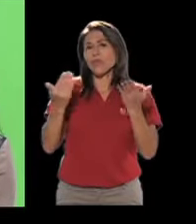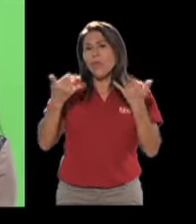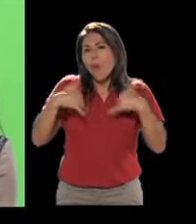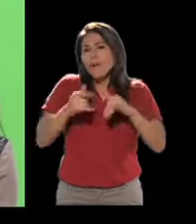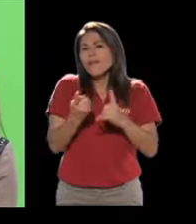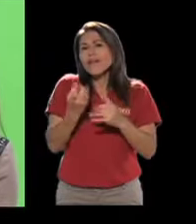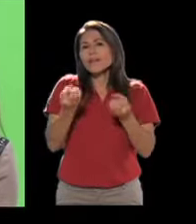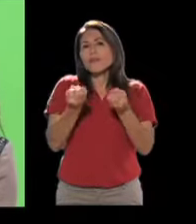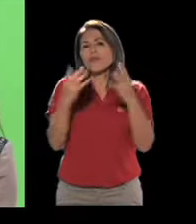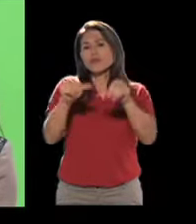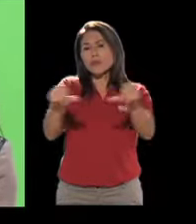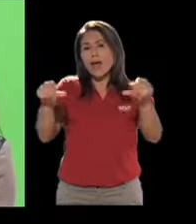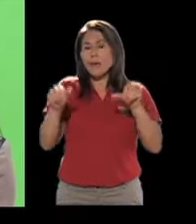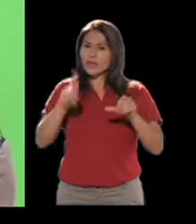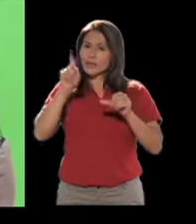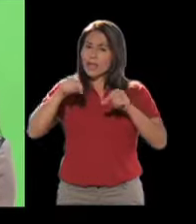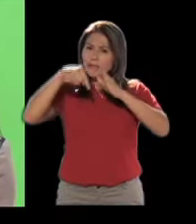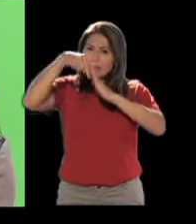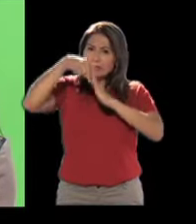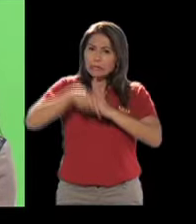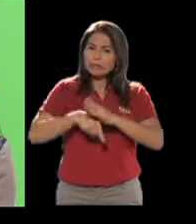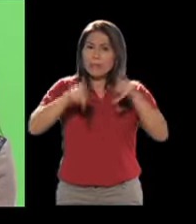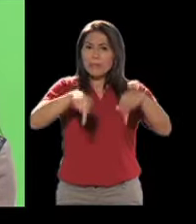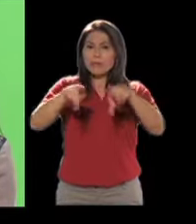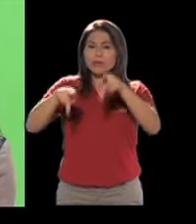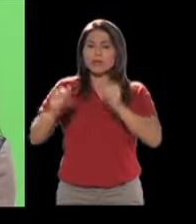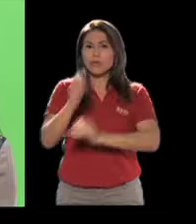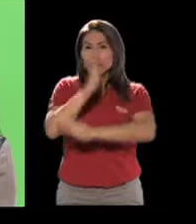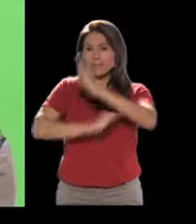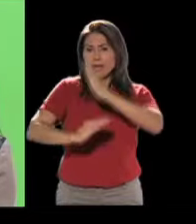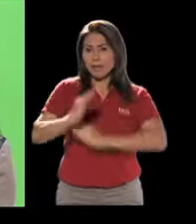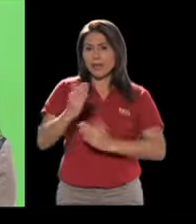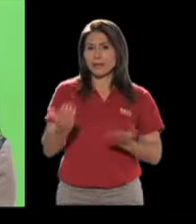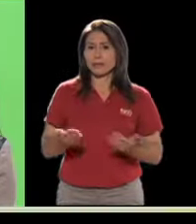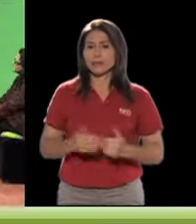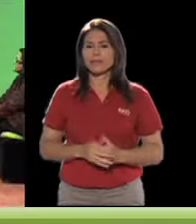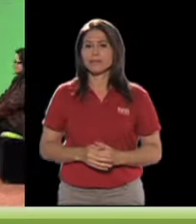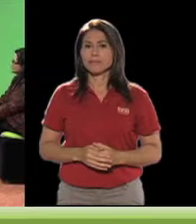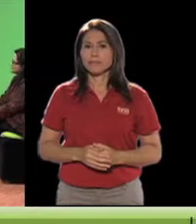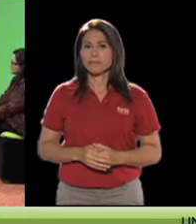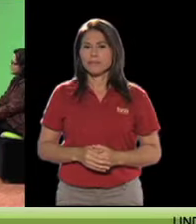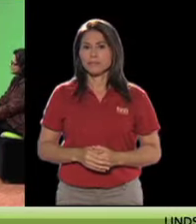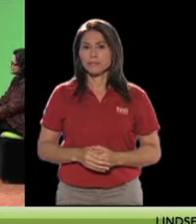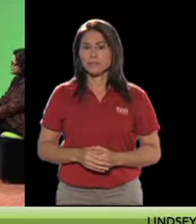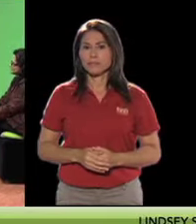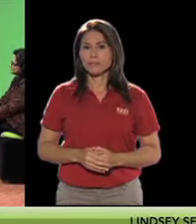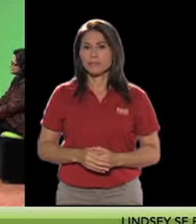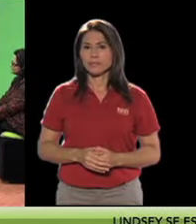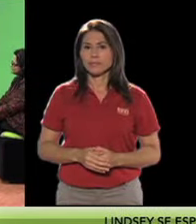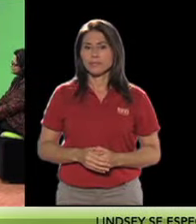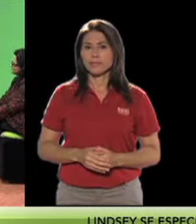discapacidad. Talking about sexual education, there are a lot of issues that need to be talked about.